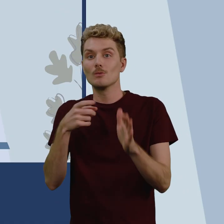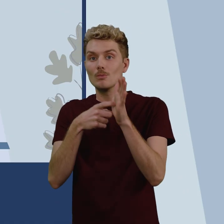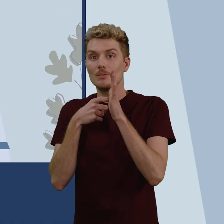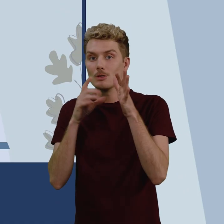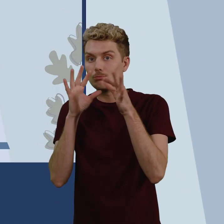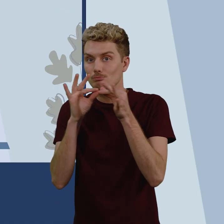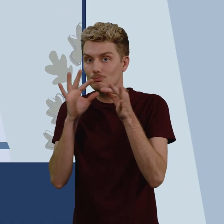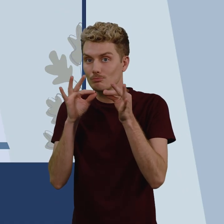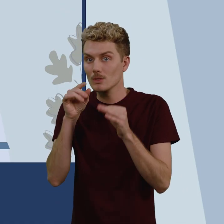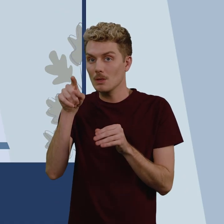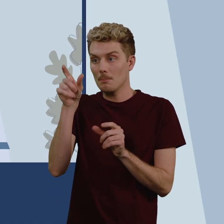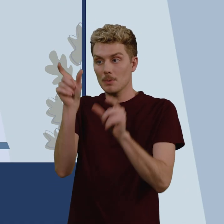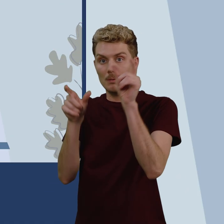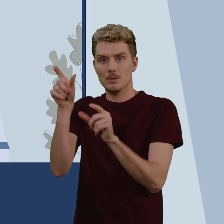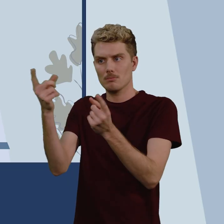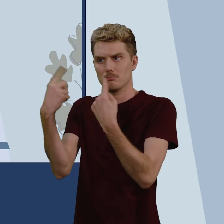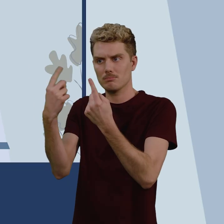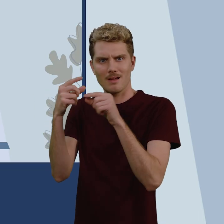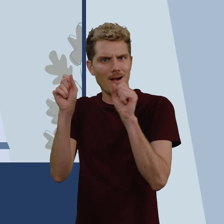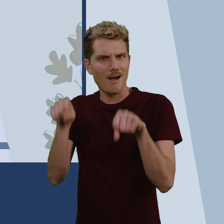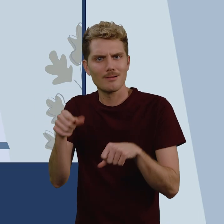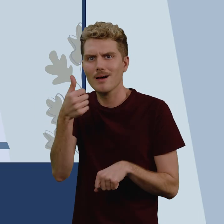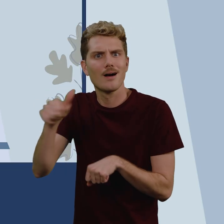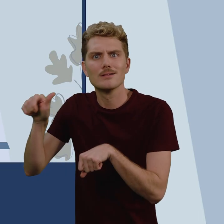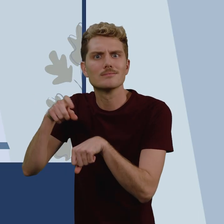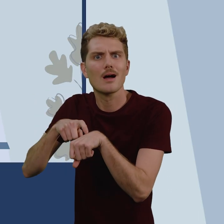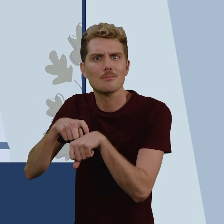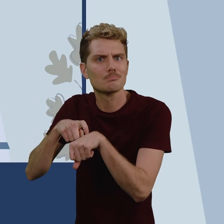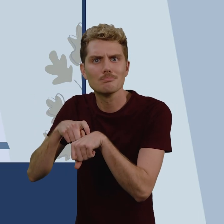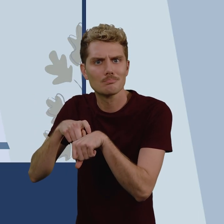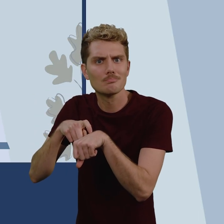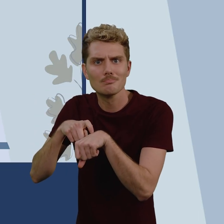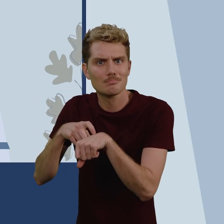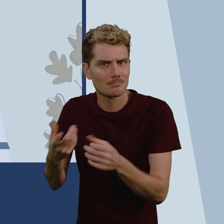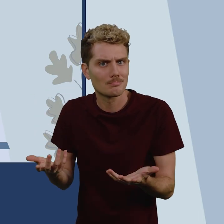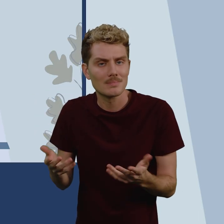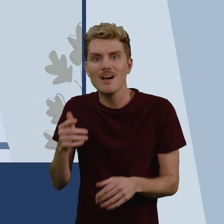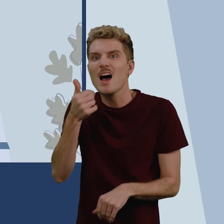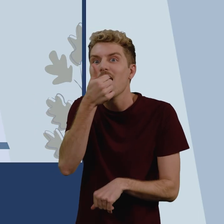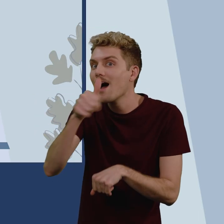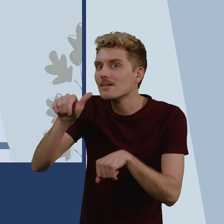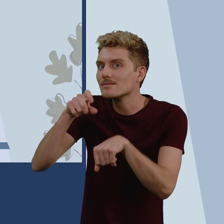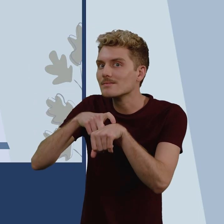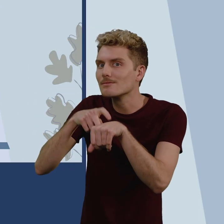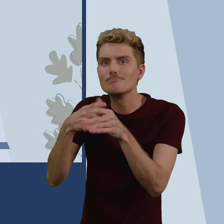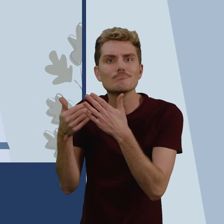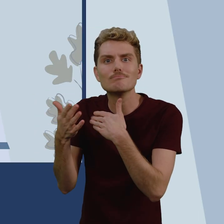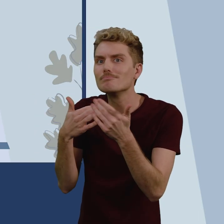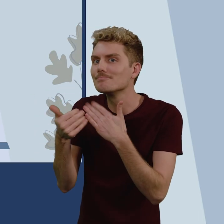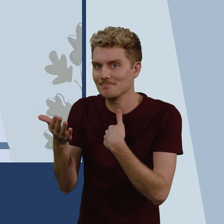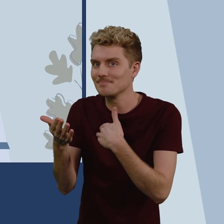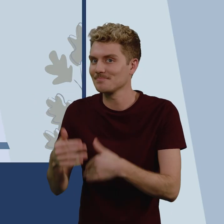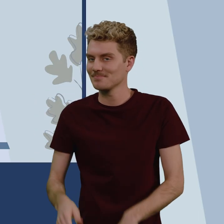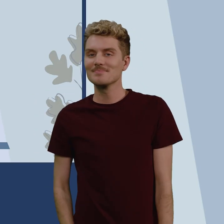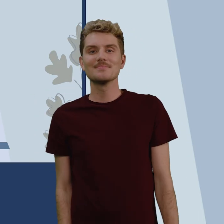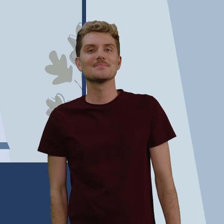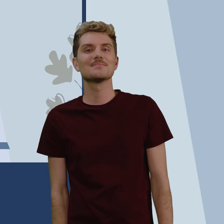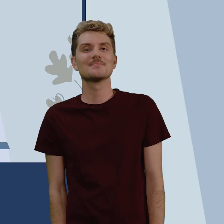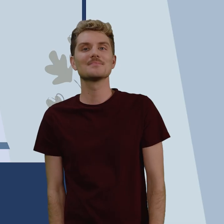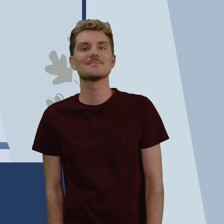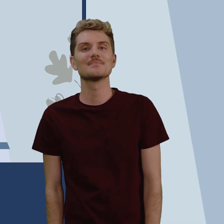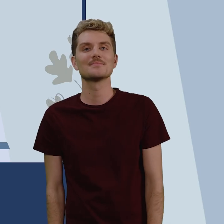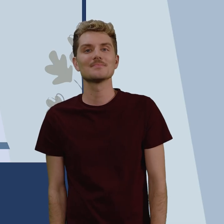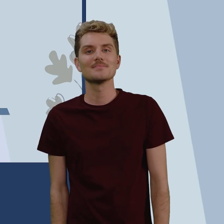The requirement states that you can have visitors at any time. At any time.